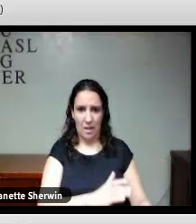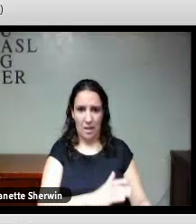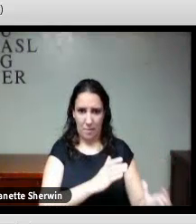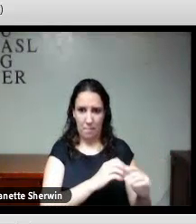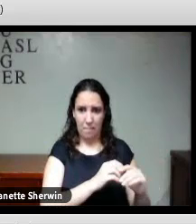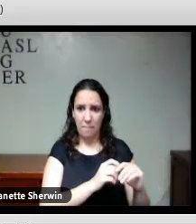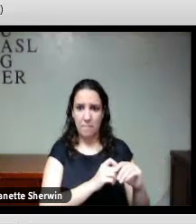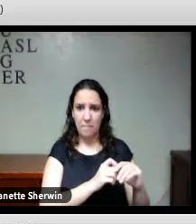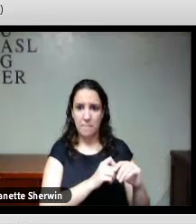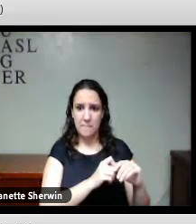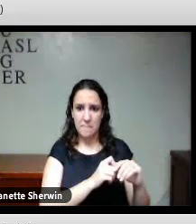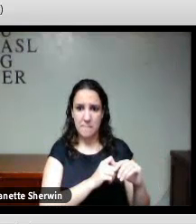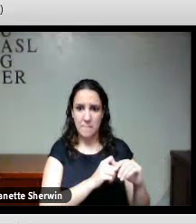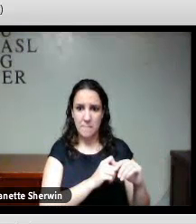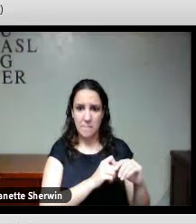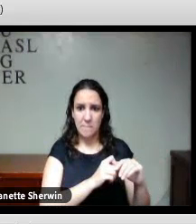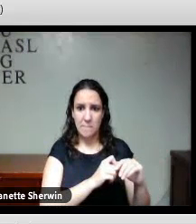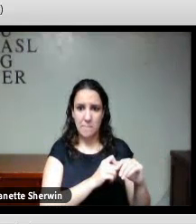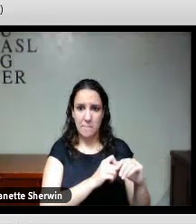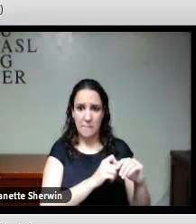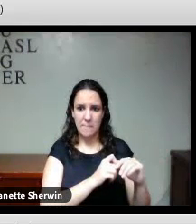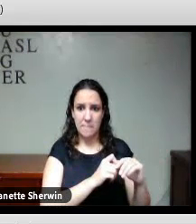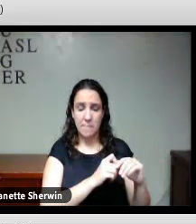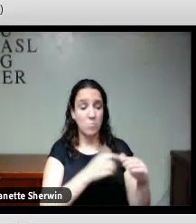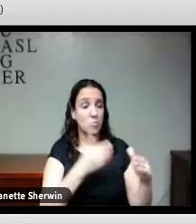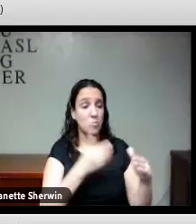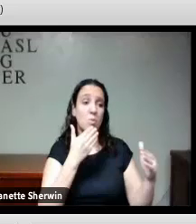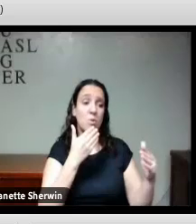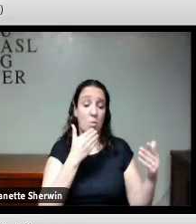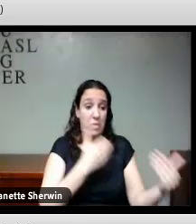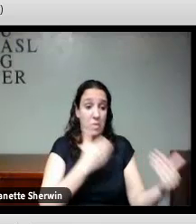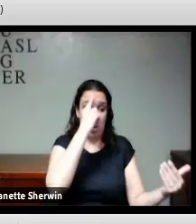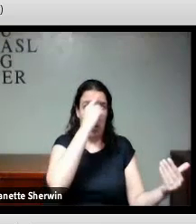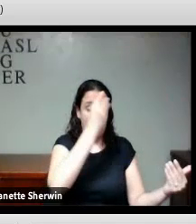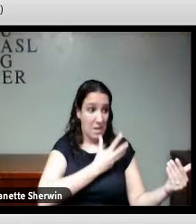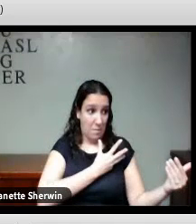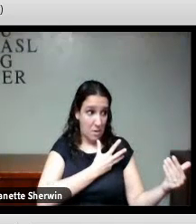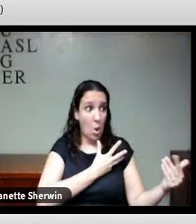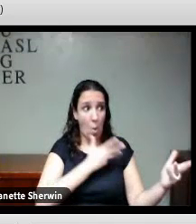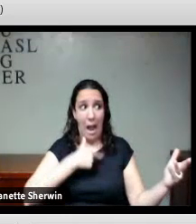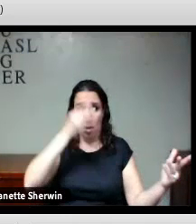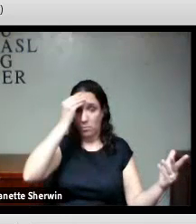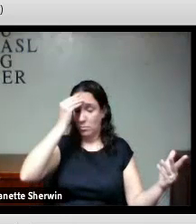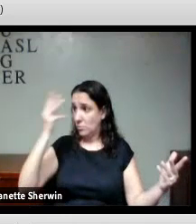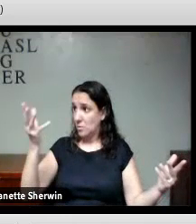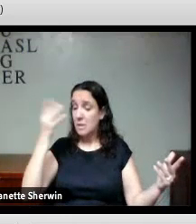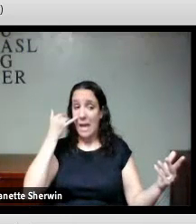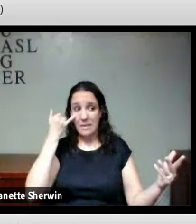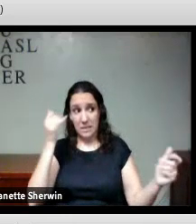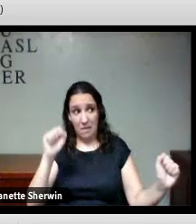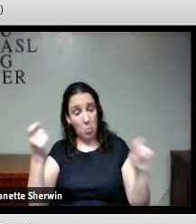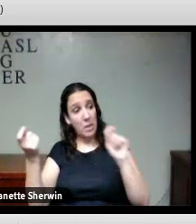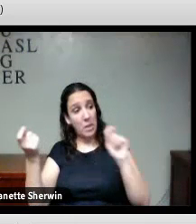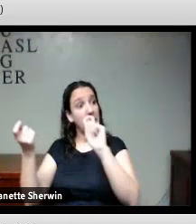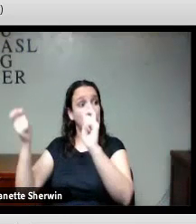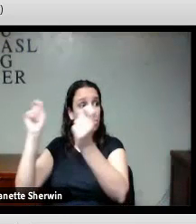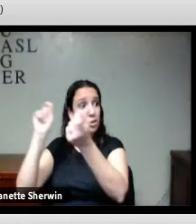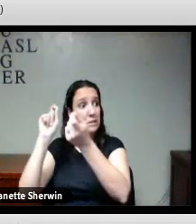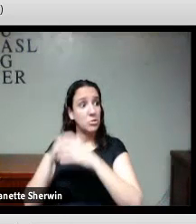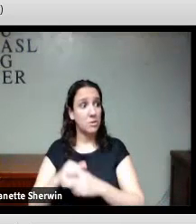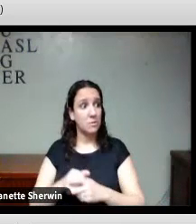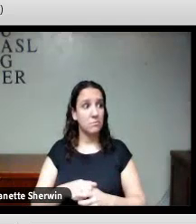opportunity many times to say thank you for bringing that to our attention. I'm going to bring that up and see if we can make any adjustments that way.